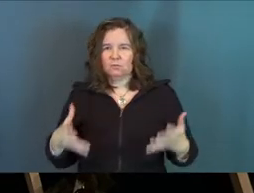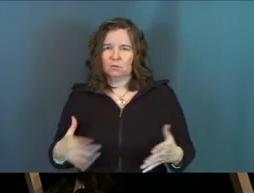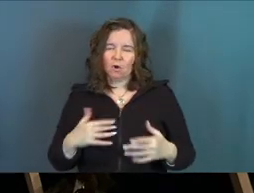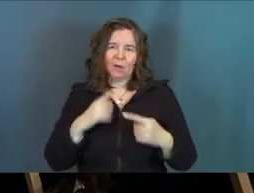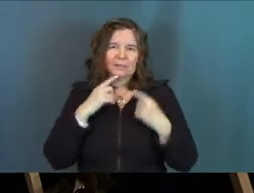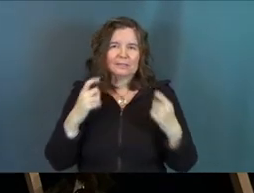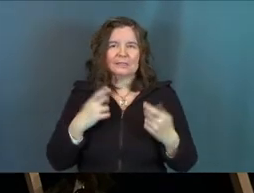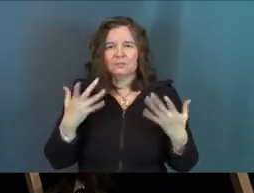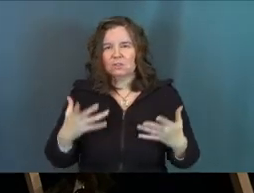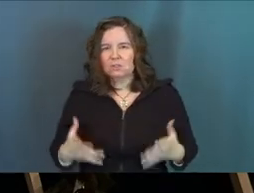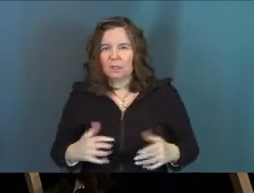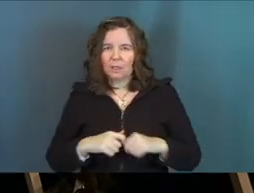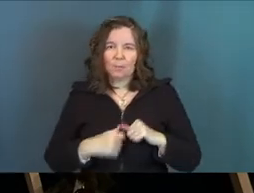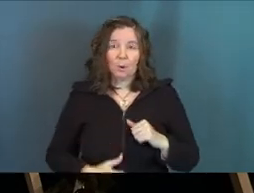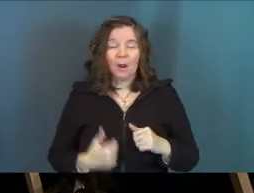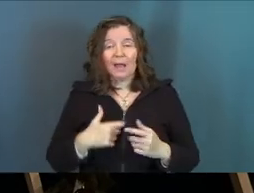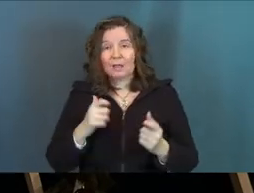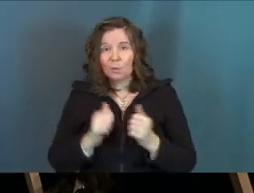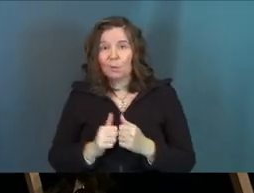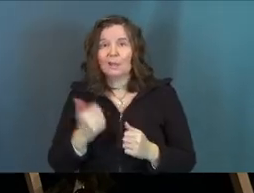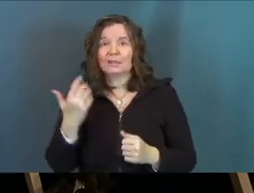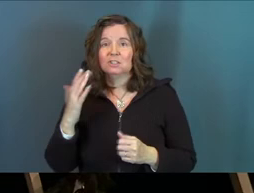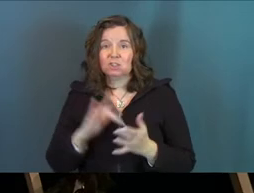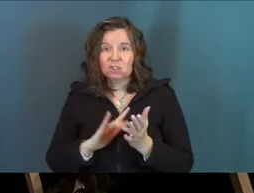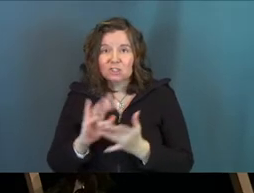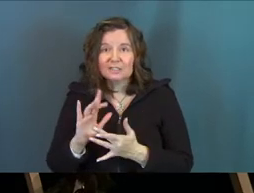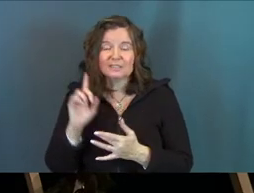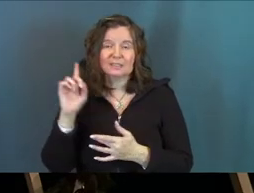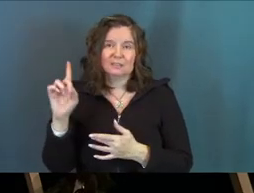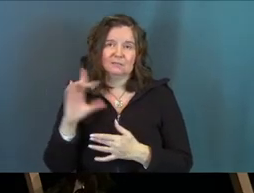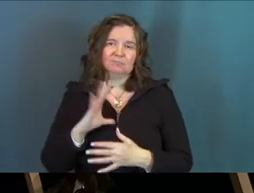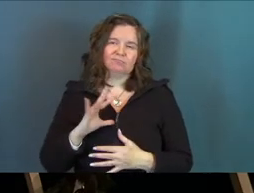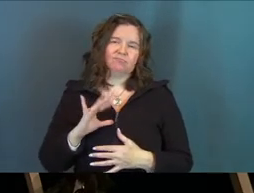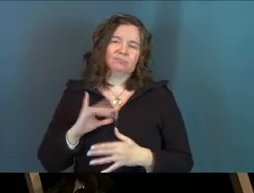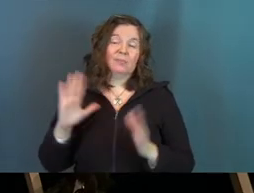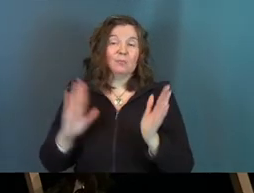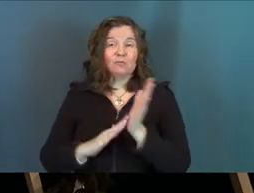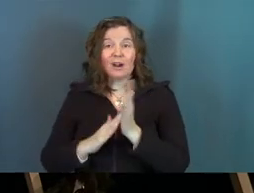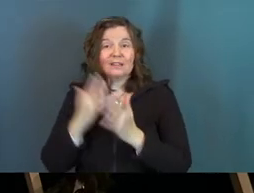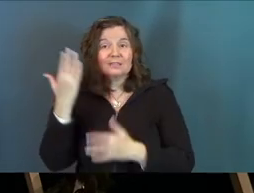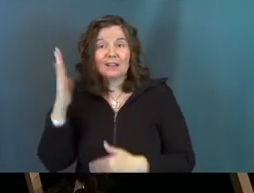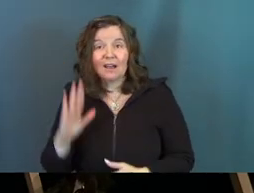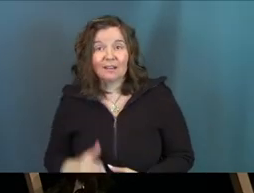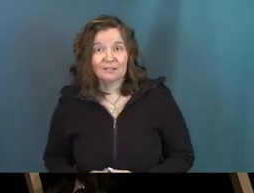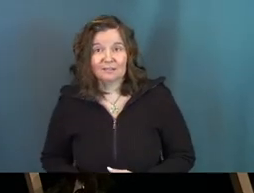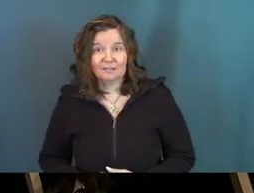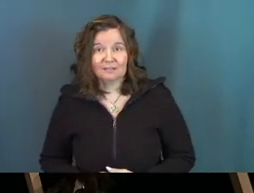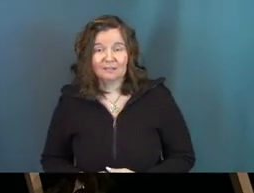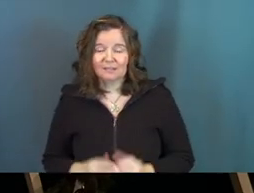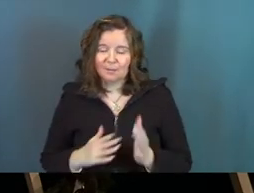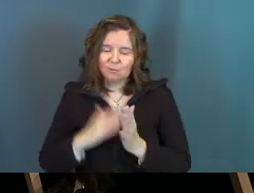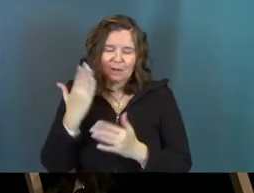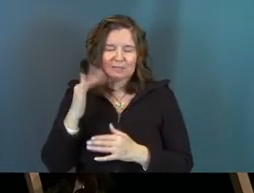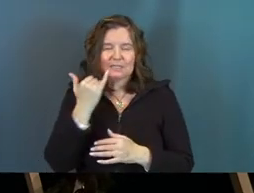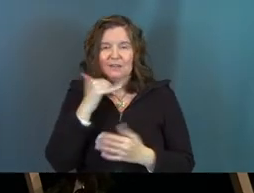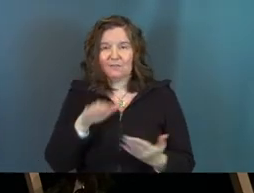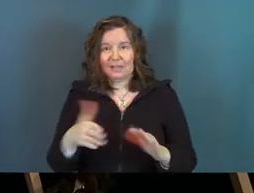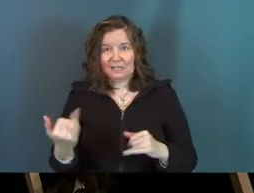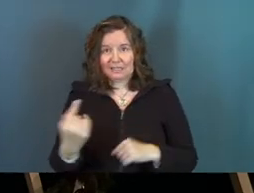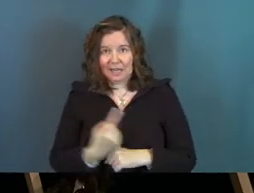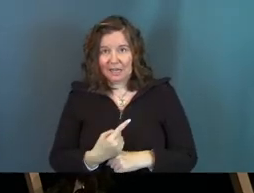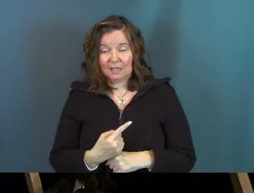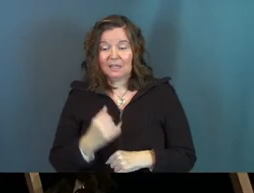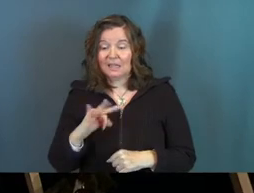from the sin, free from the brokenness. I get to be with Jesus. Praise God. Praise God if I die